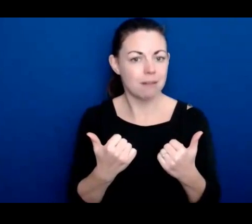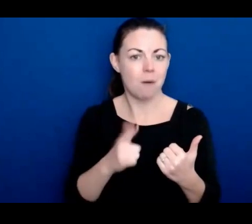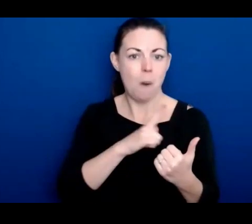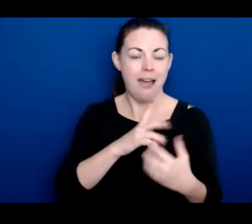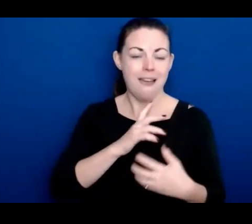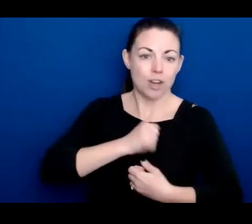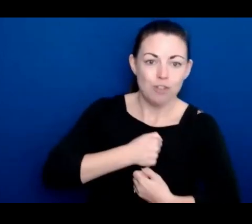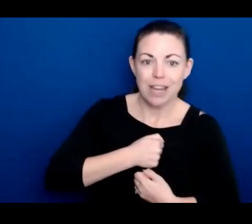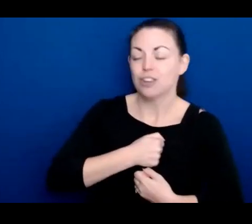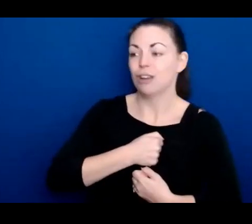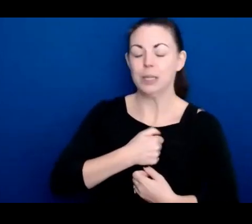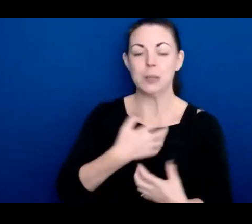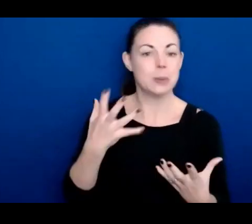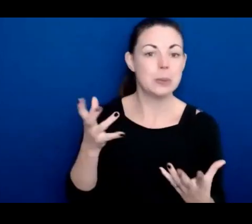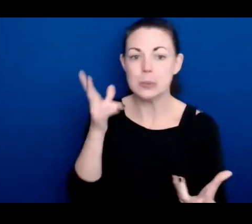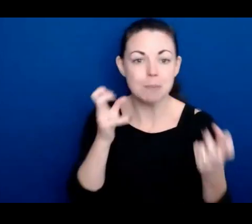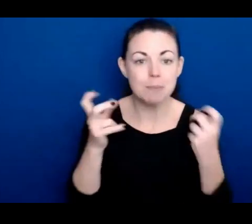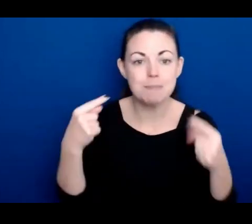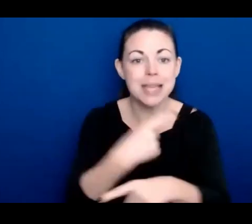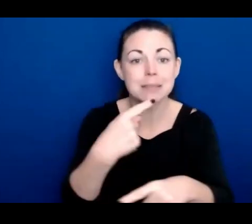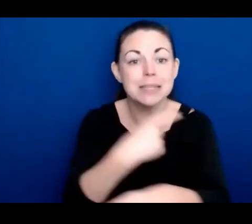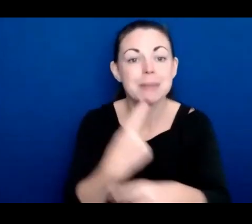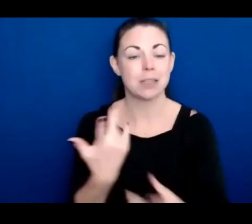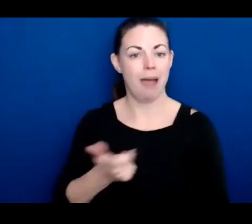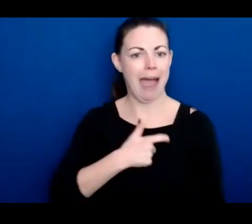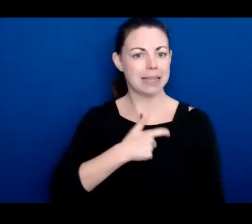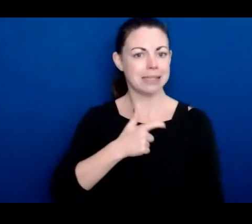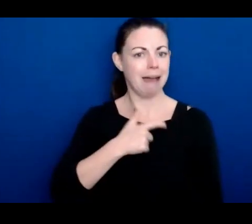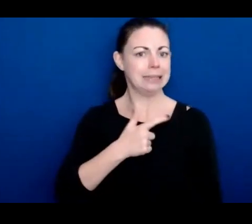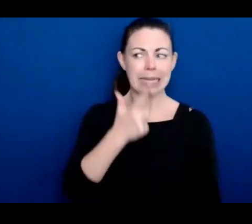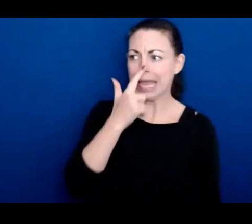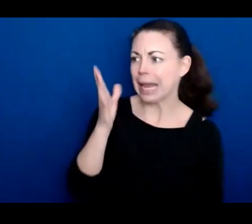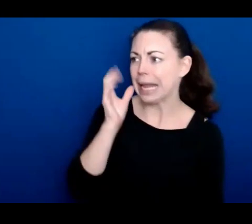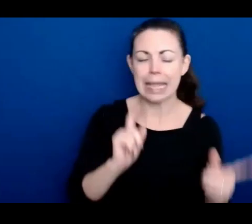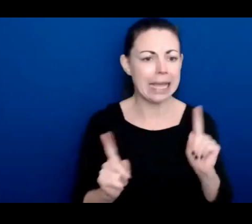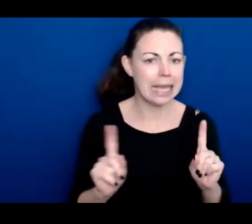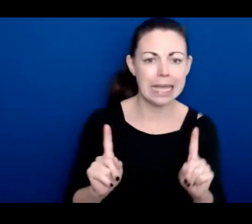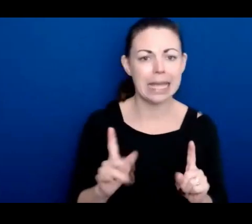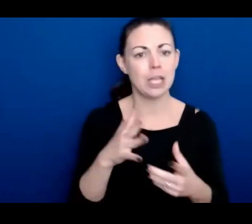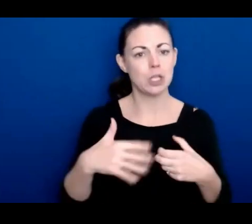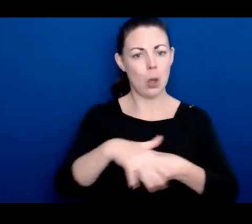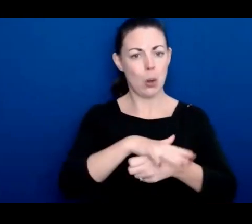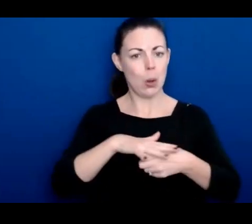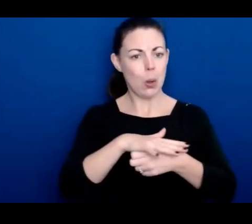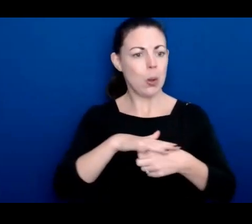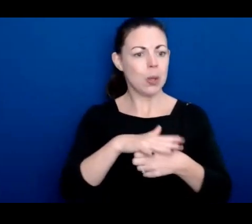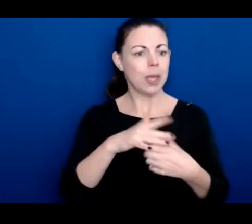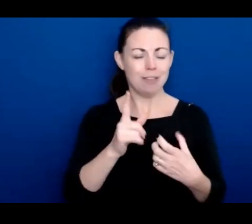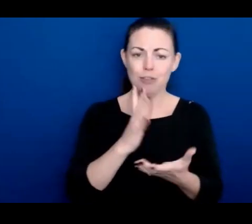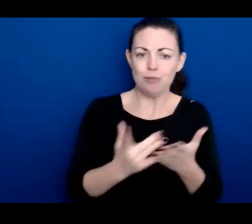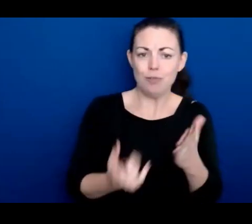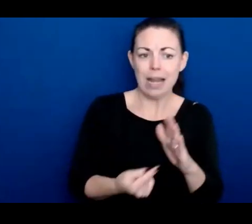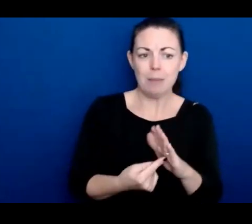brings anxiety. So obviously a solution in these circumstances are really important. So whether it's a